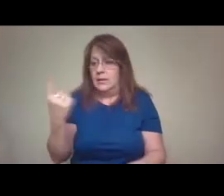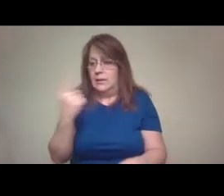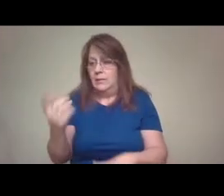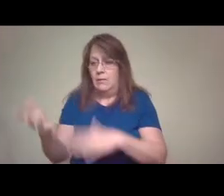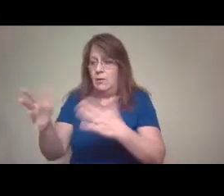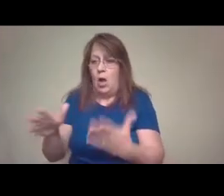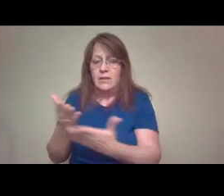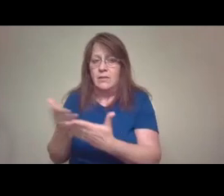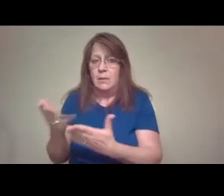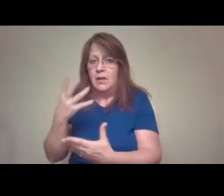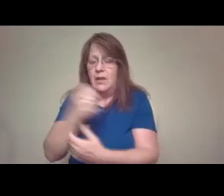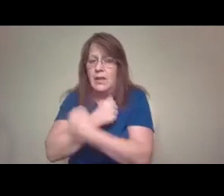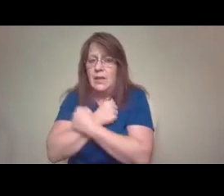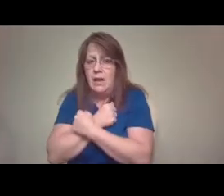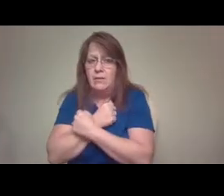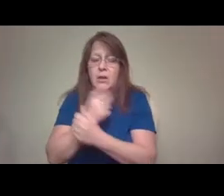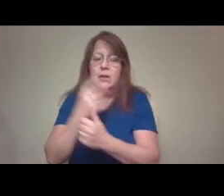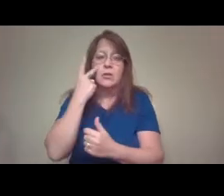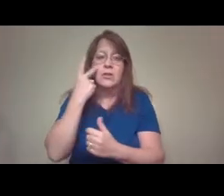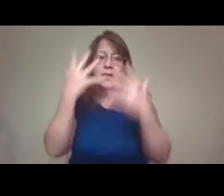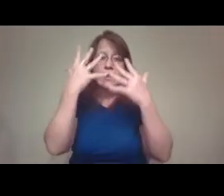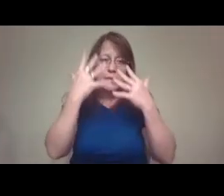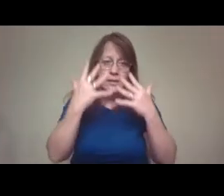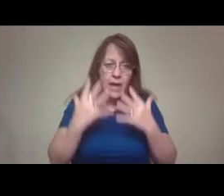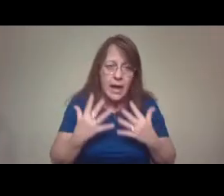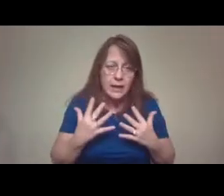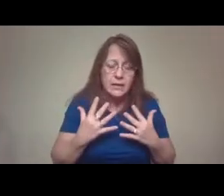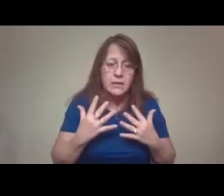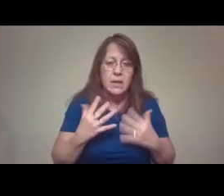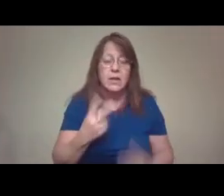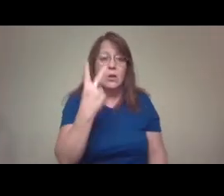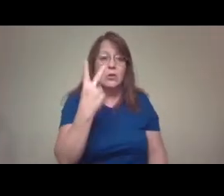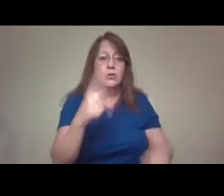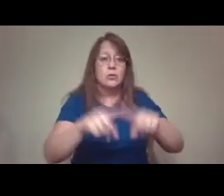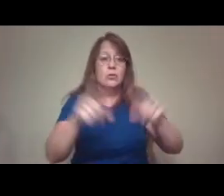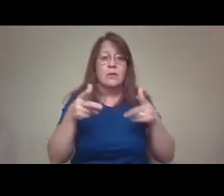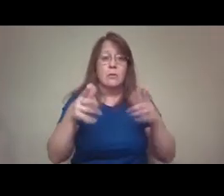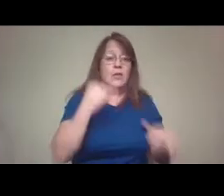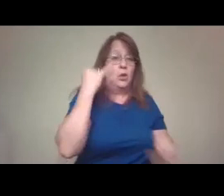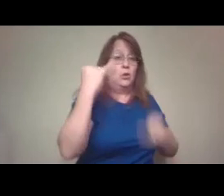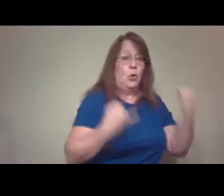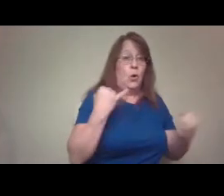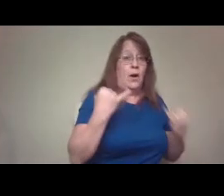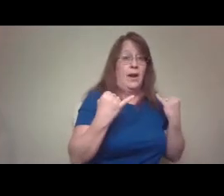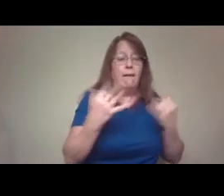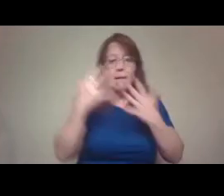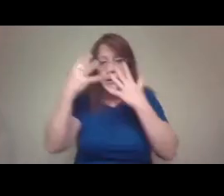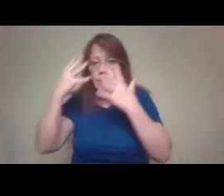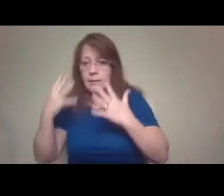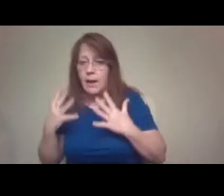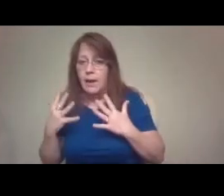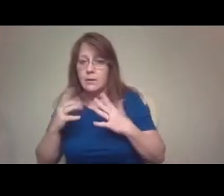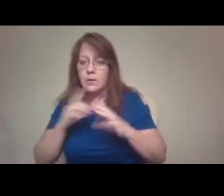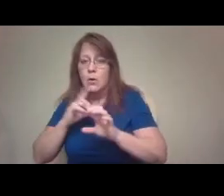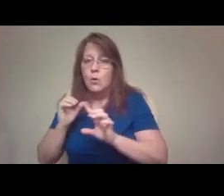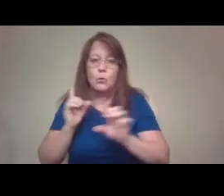loved. And I just want to draw your attention to the two different ways in which the characters Joy and Sadness respond to the character Bing